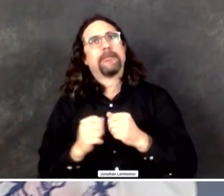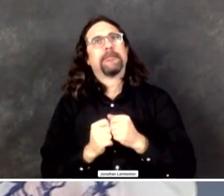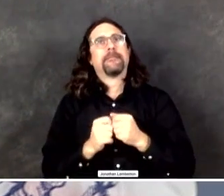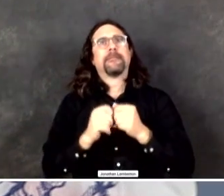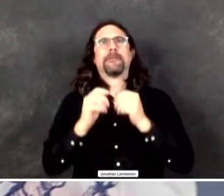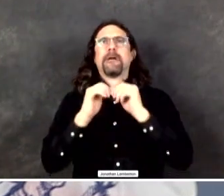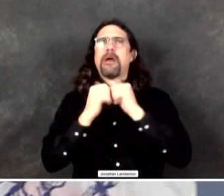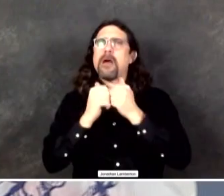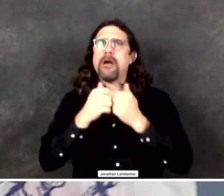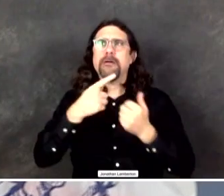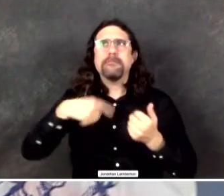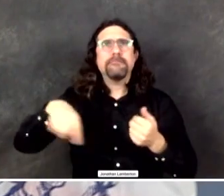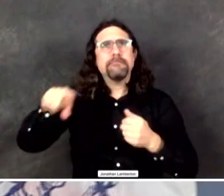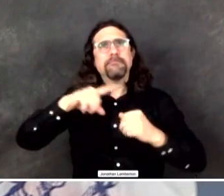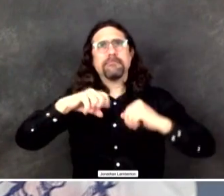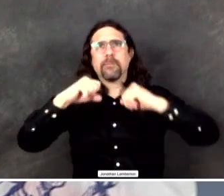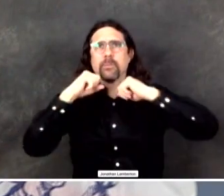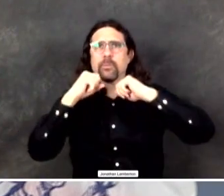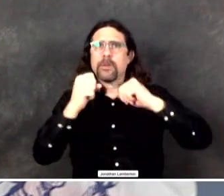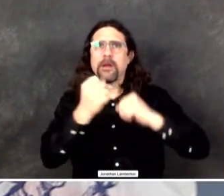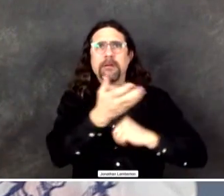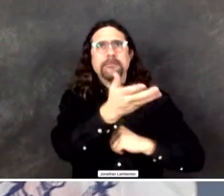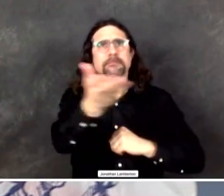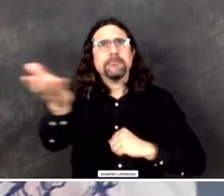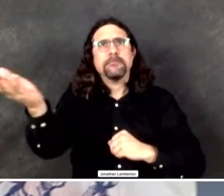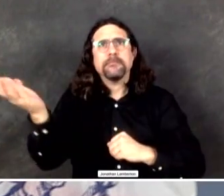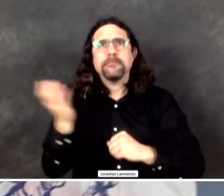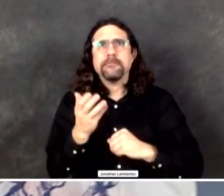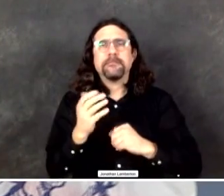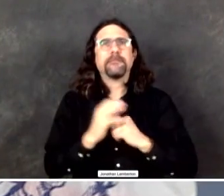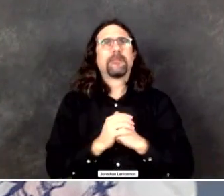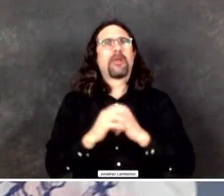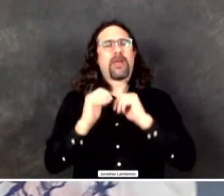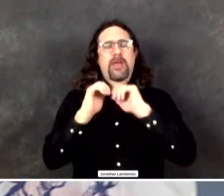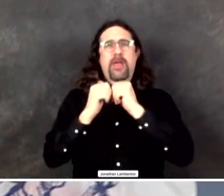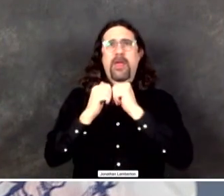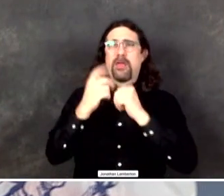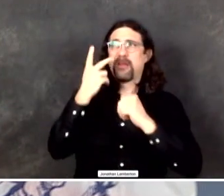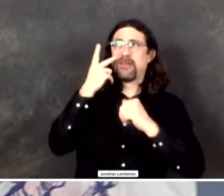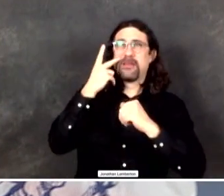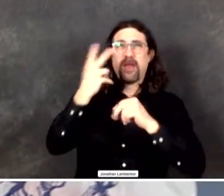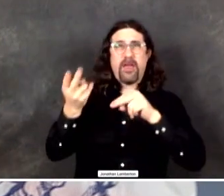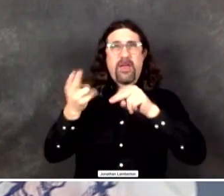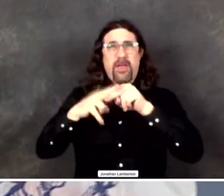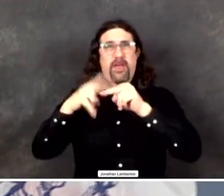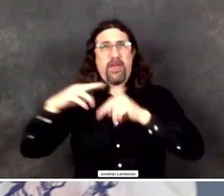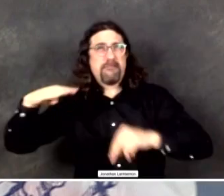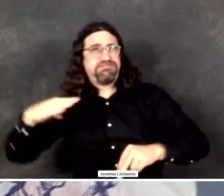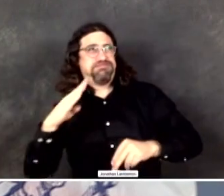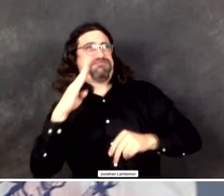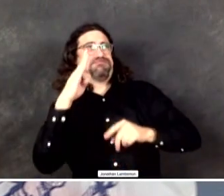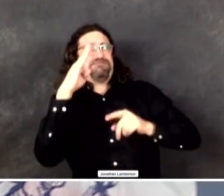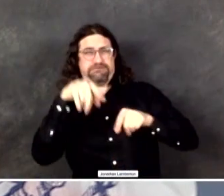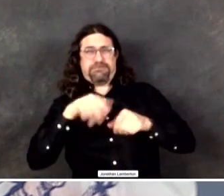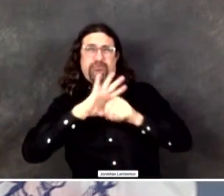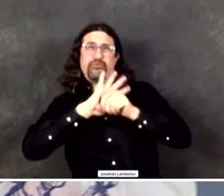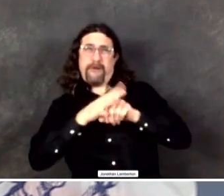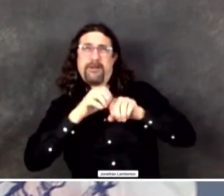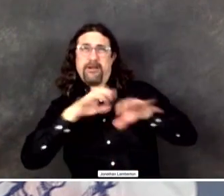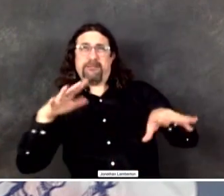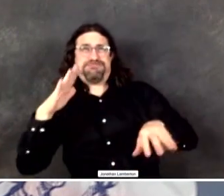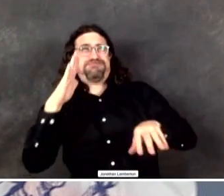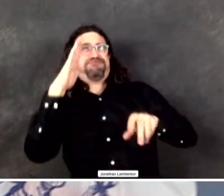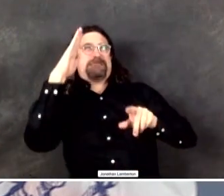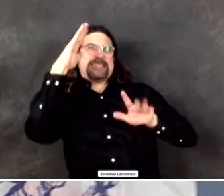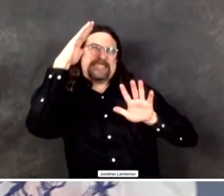the curve of this disease and how to move us forward, this has been something we've been talking about every day, every hour here at City Hall, and I've been having